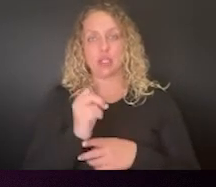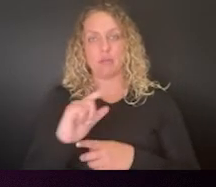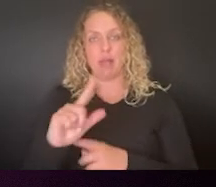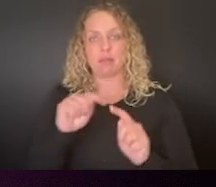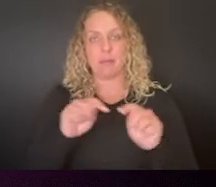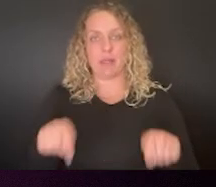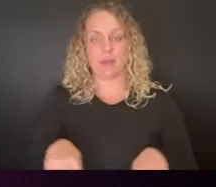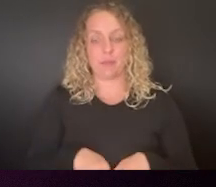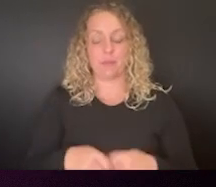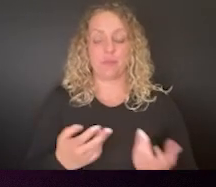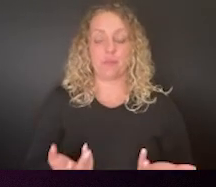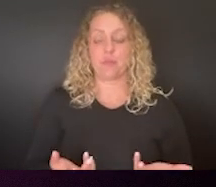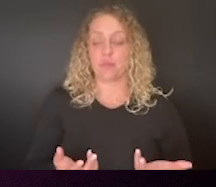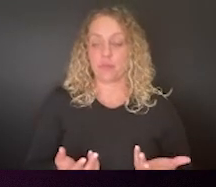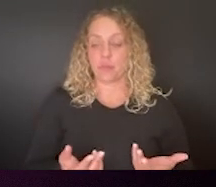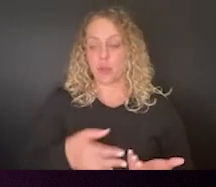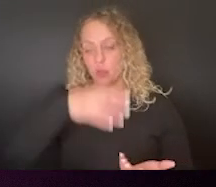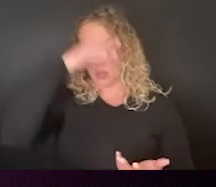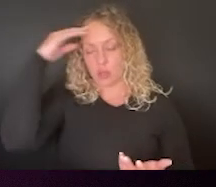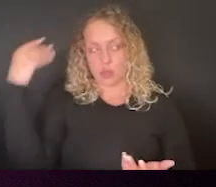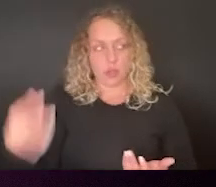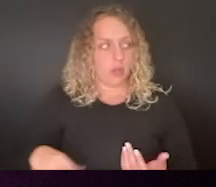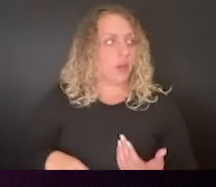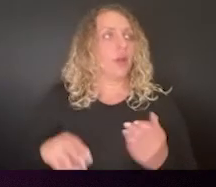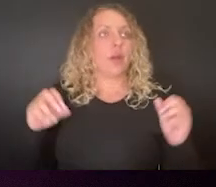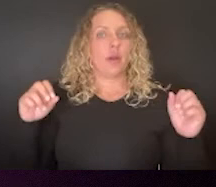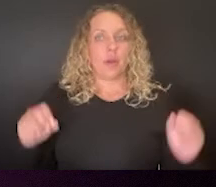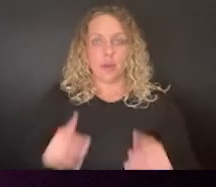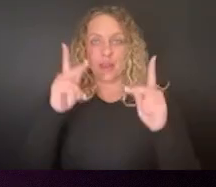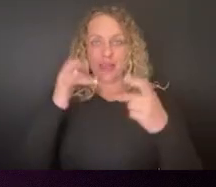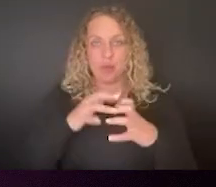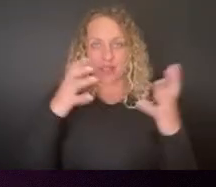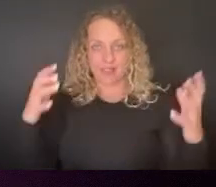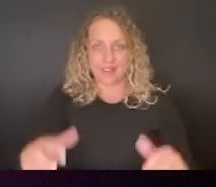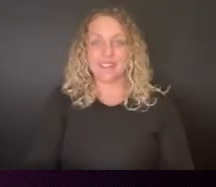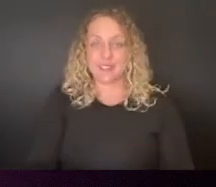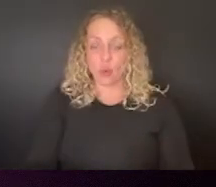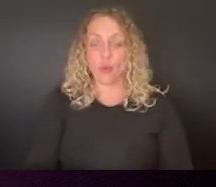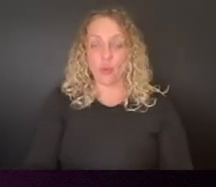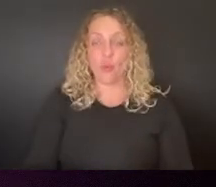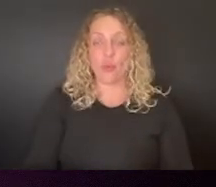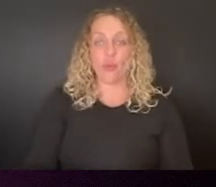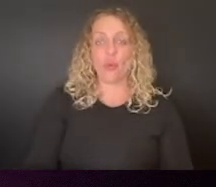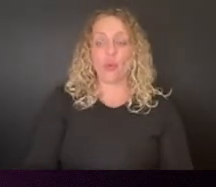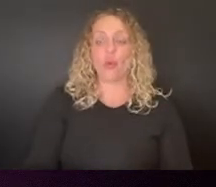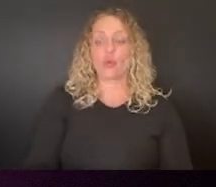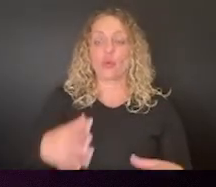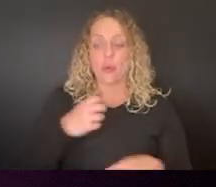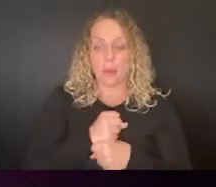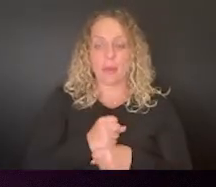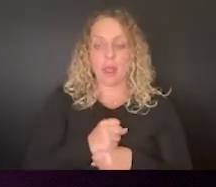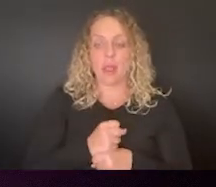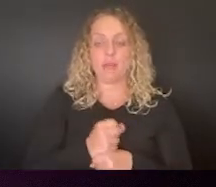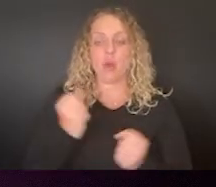serve out whichever favicon version we needed, depending on the environment in our HTML template.